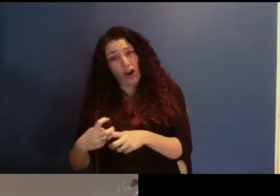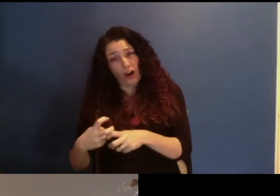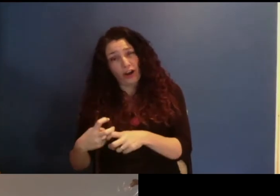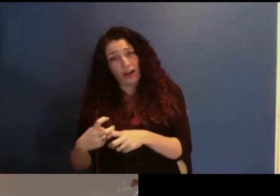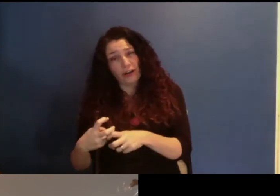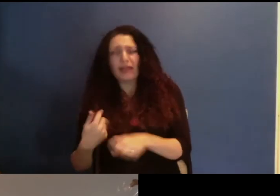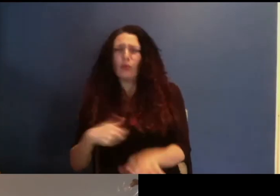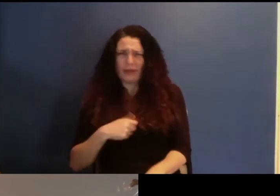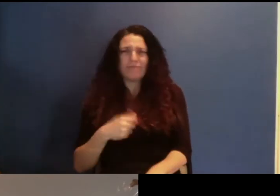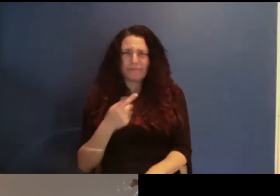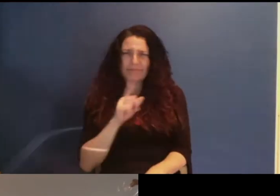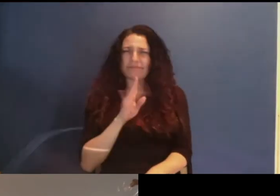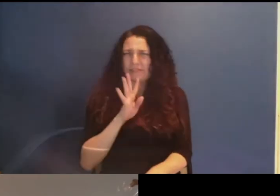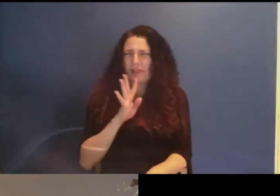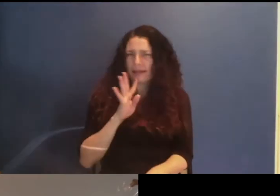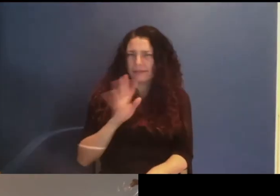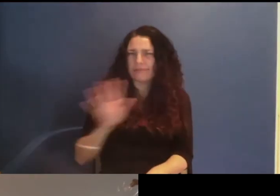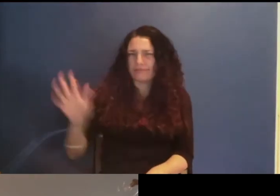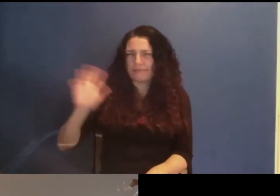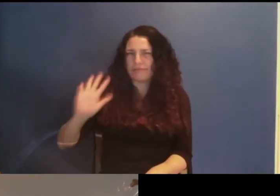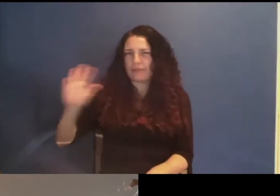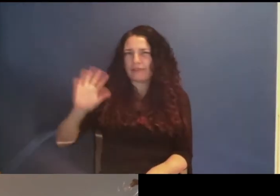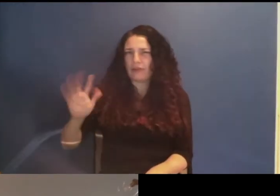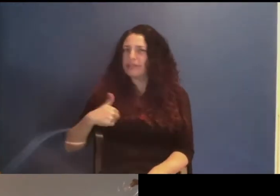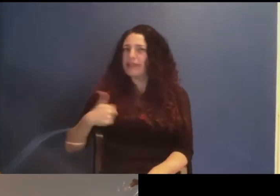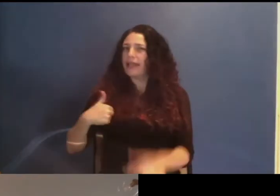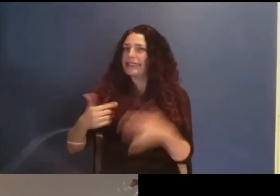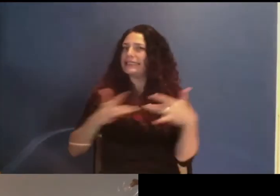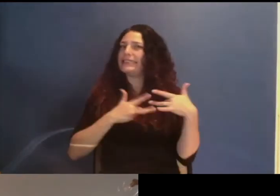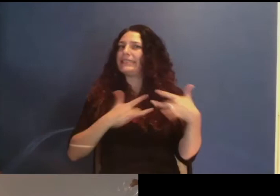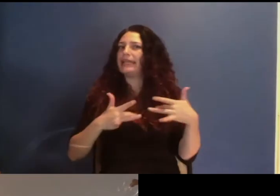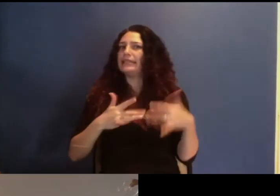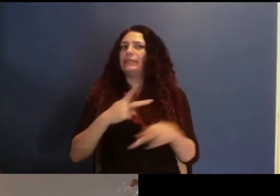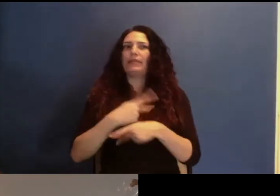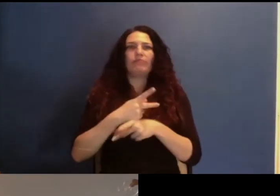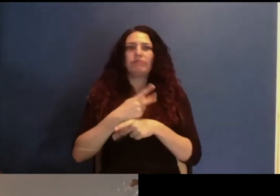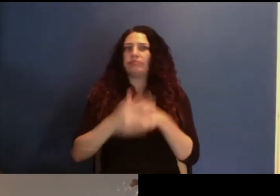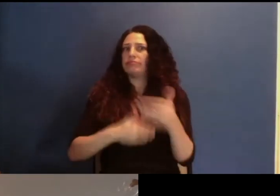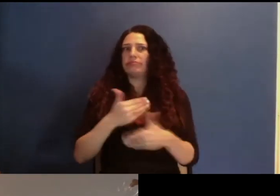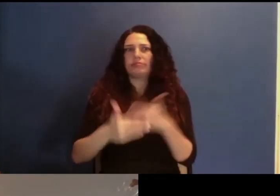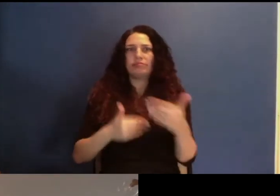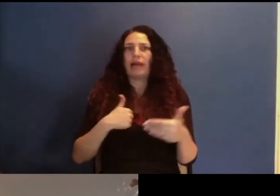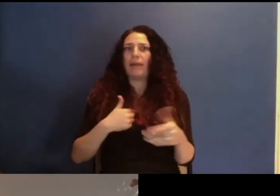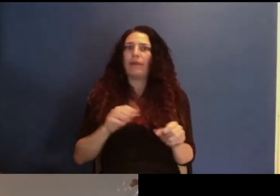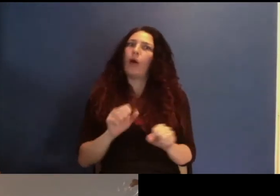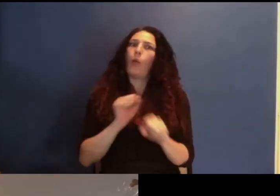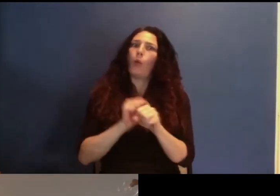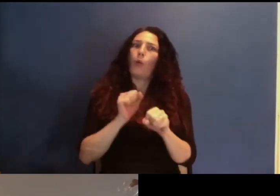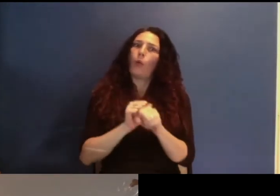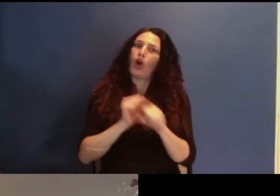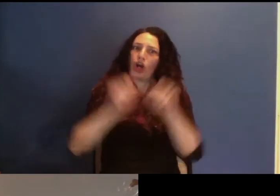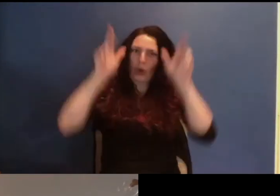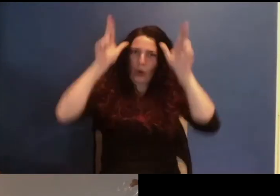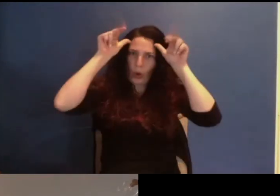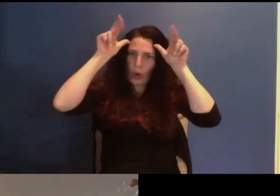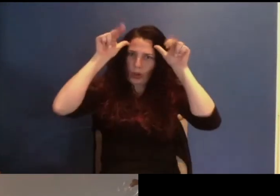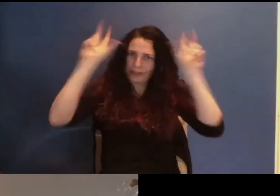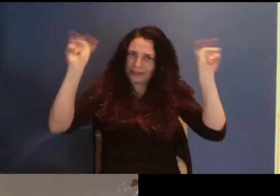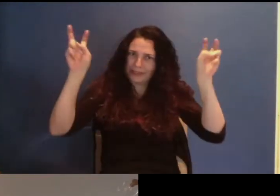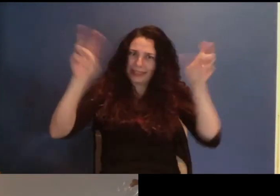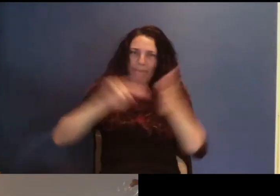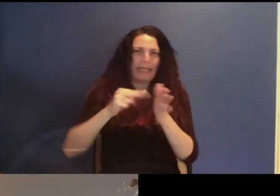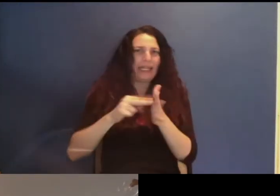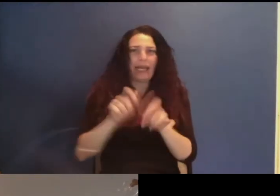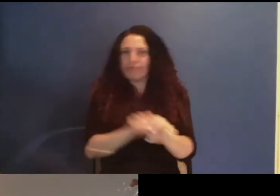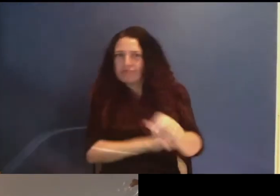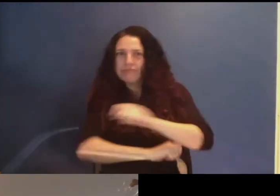like, I'm a very, very productive person. Like, I work a lot. I'm a workhorse and I get a lot done. And a